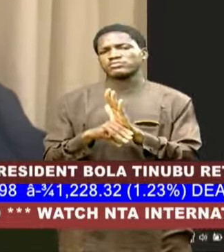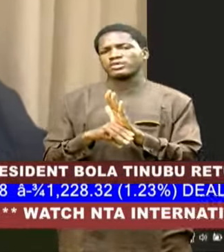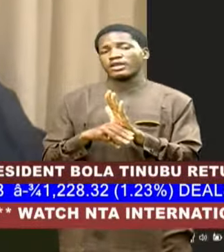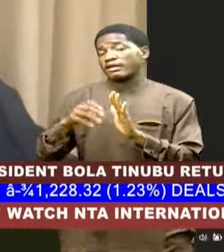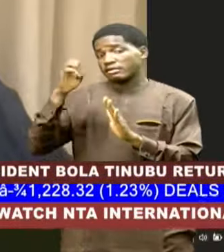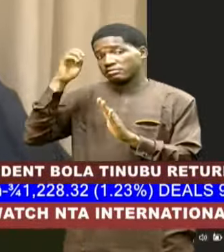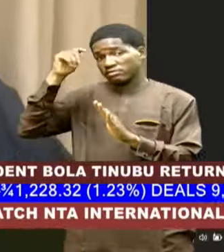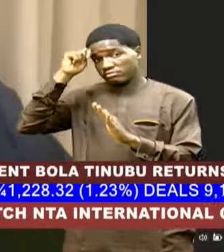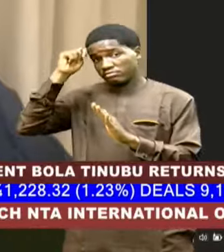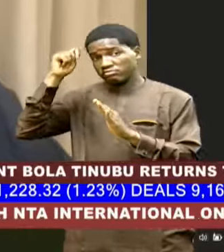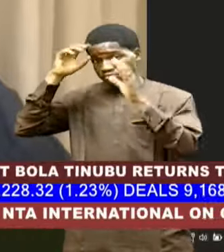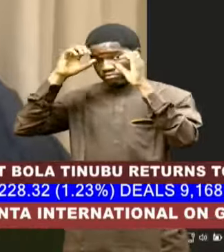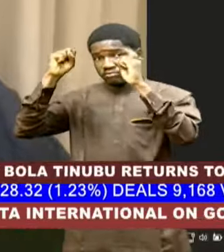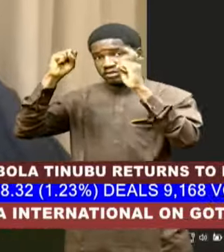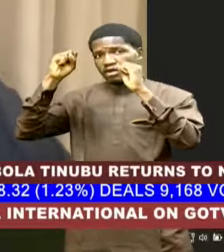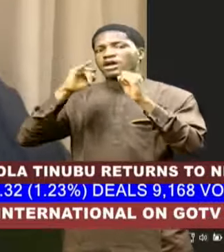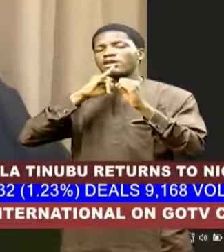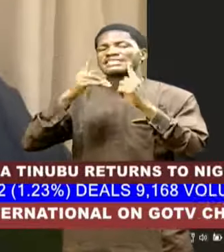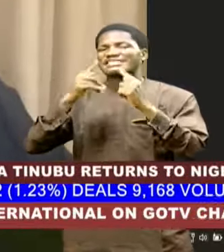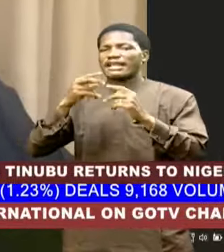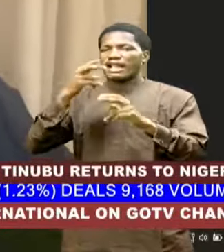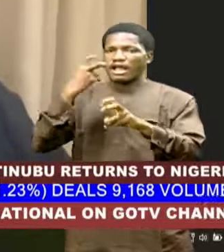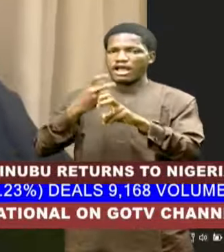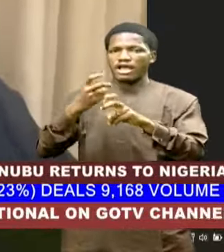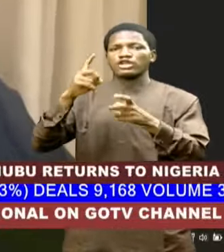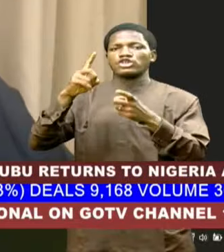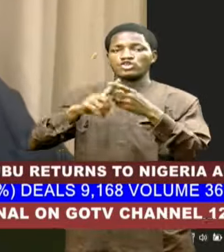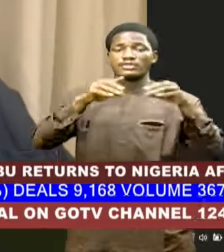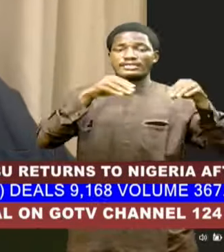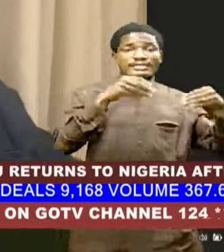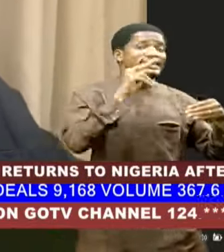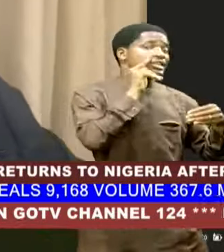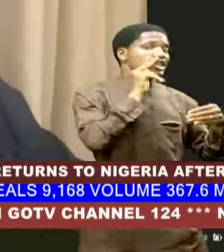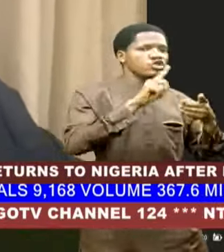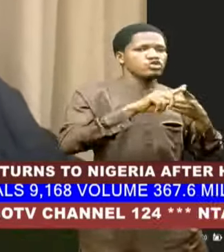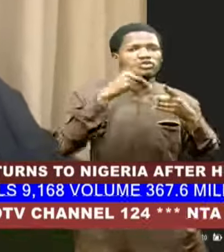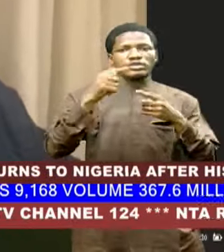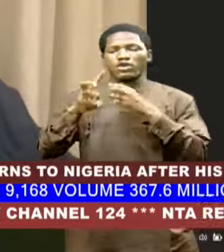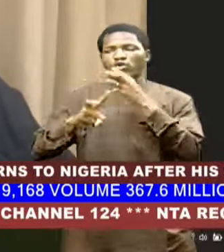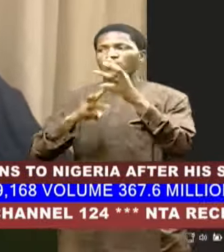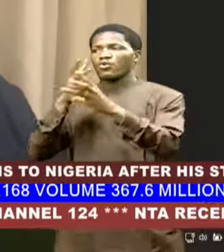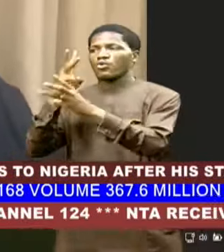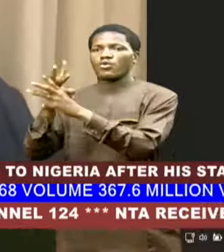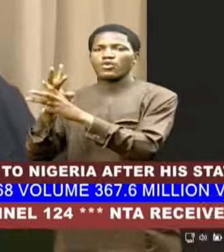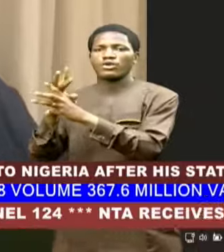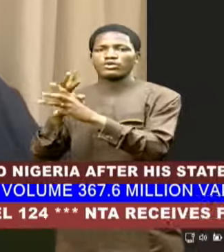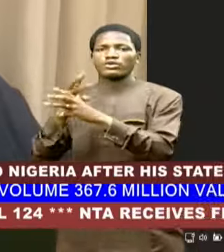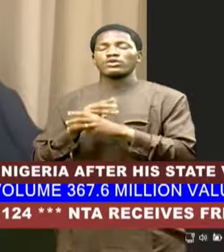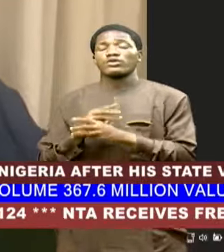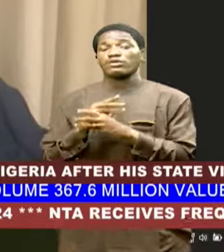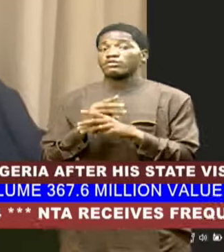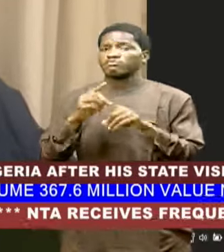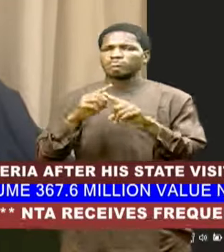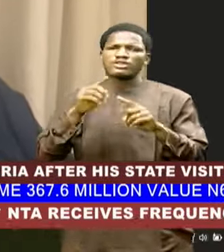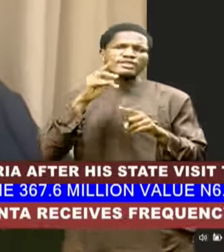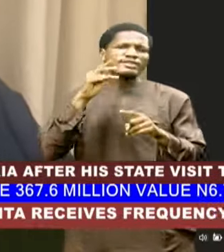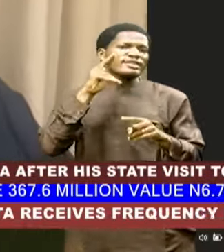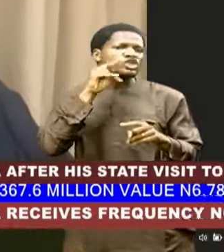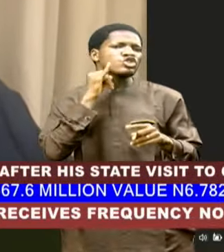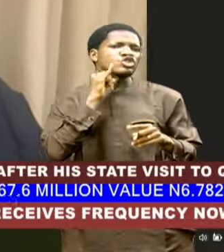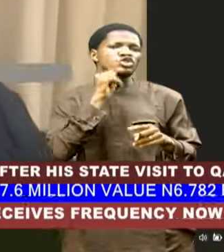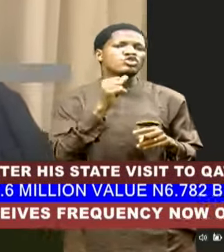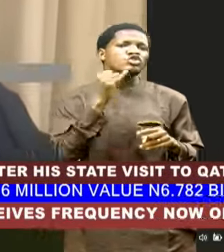hard to sell Nigeria to the world. But really, Nigeria shouldn't be hard to be sold to the world, because